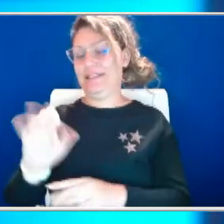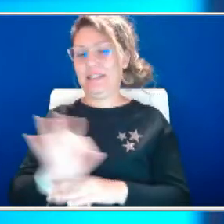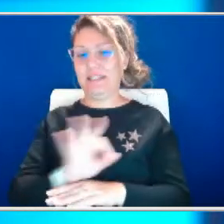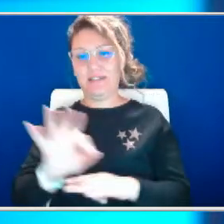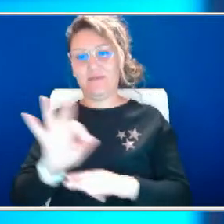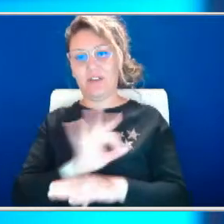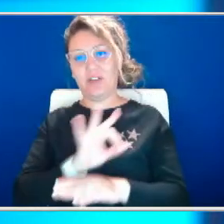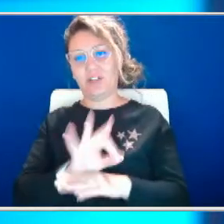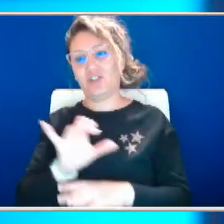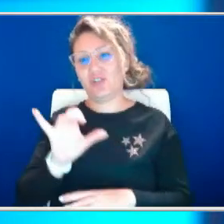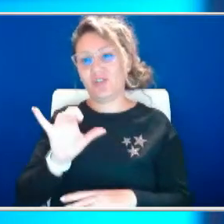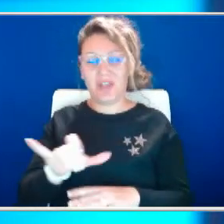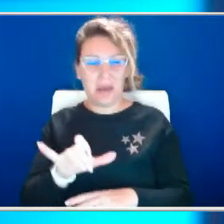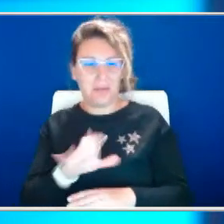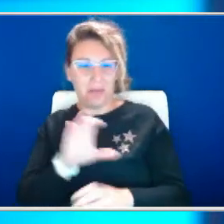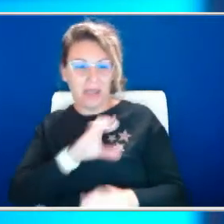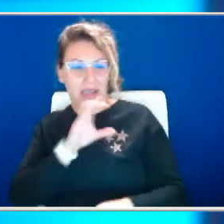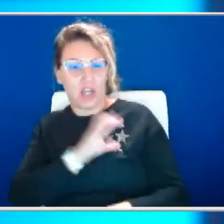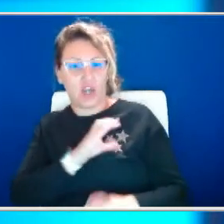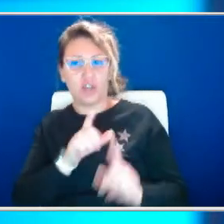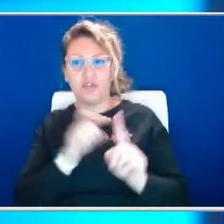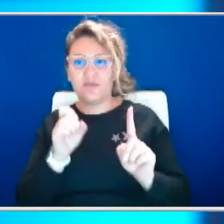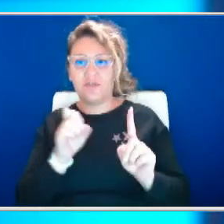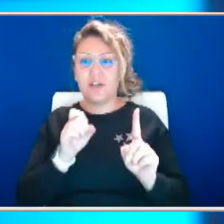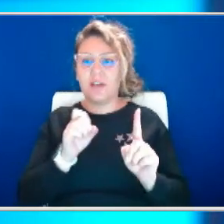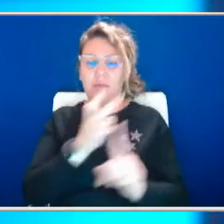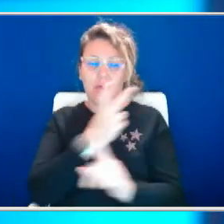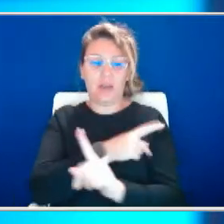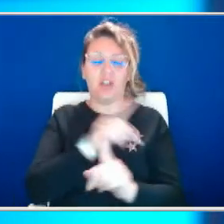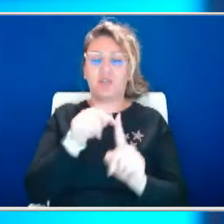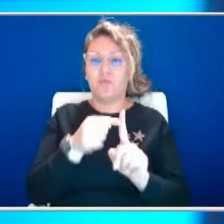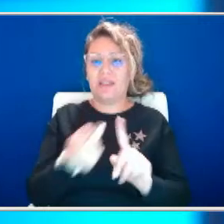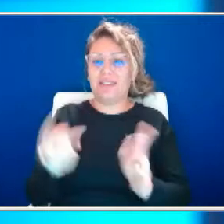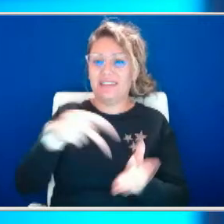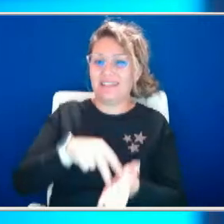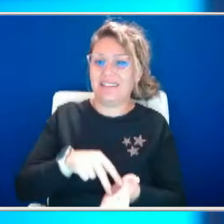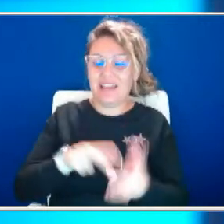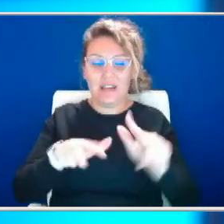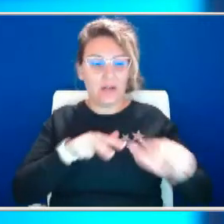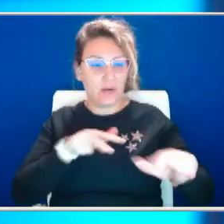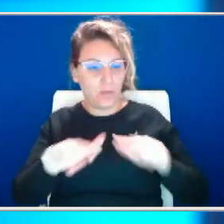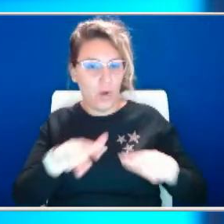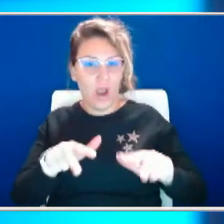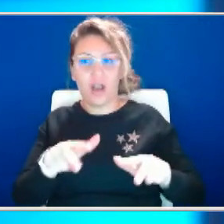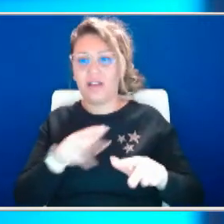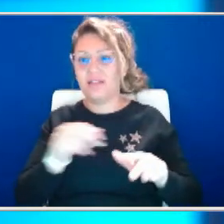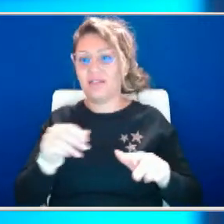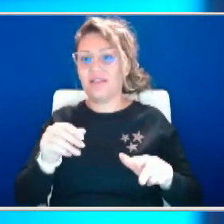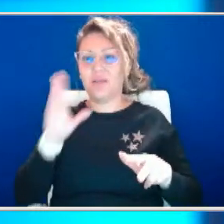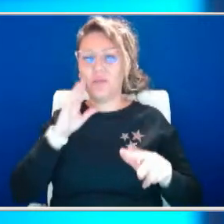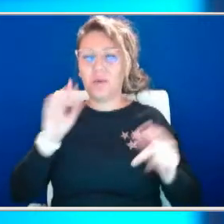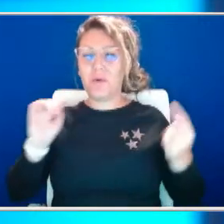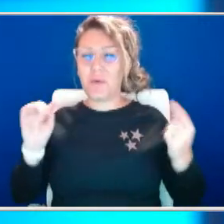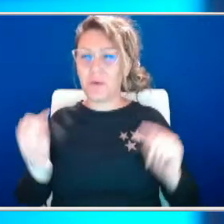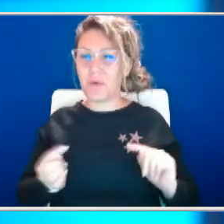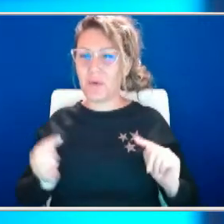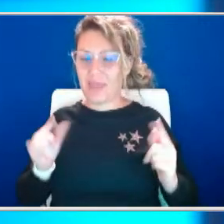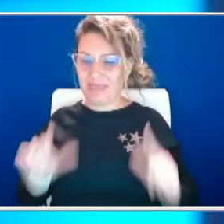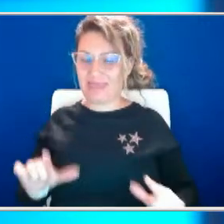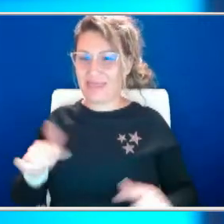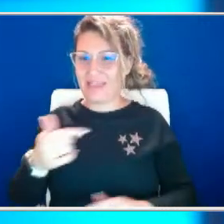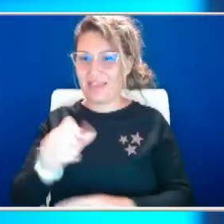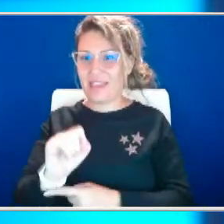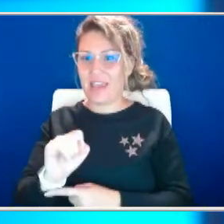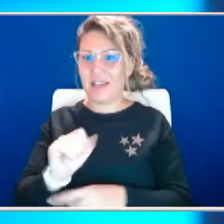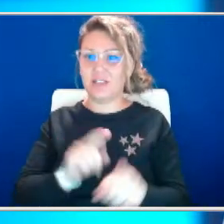by a patient that gets worse when they walk or stand, and typically they're going to present with achiness and pain in the legs. That's going to be that's